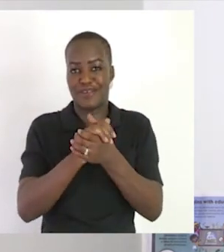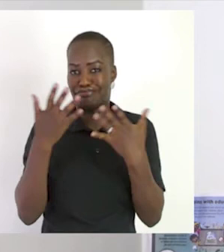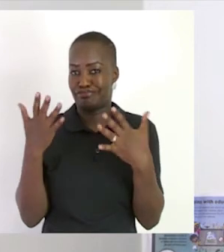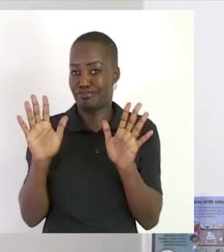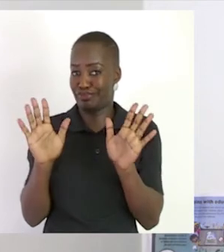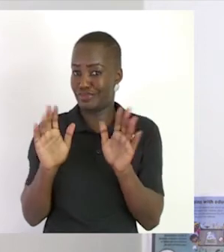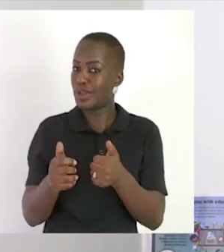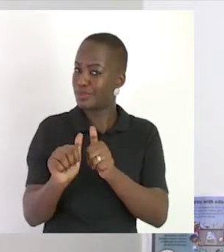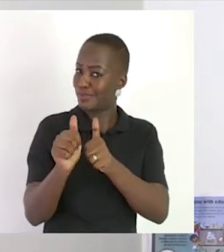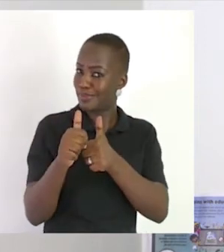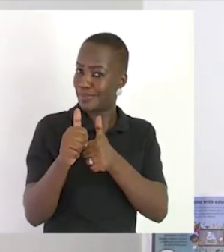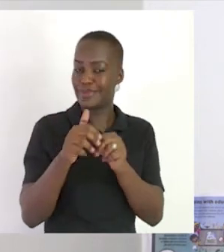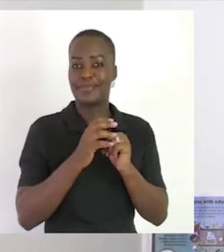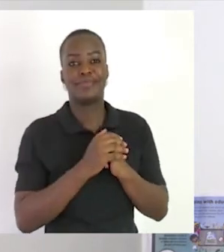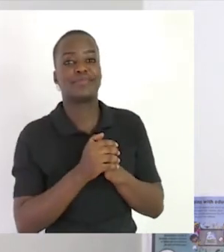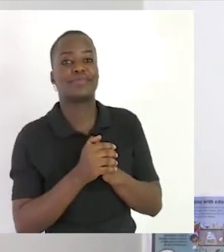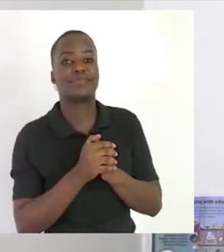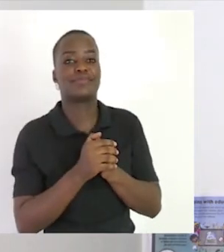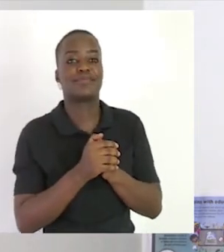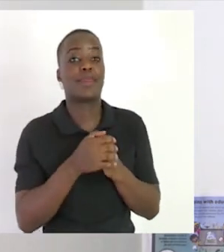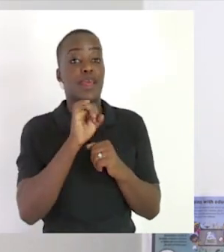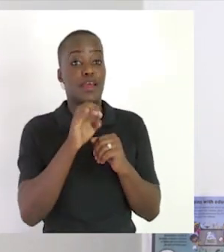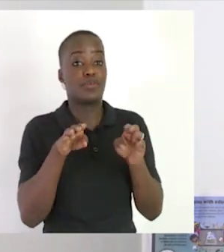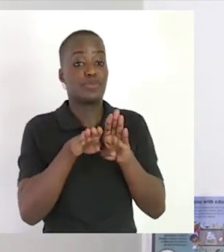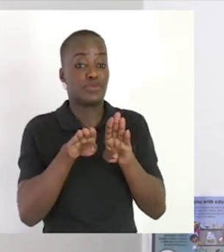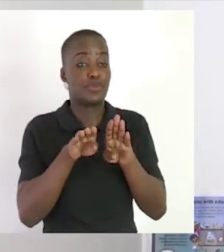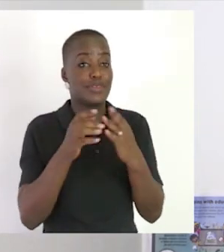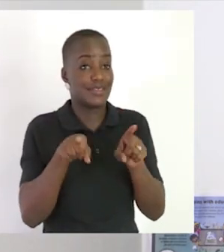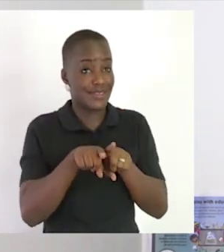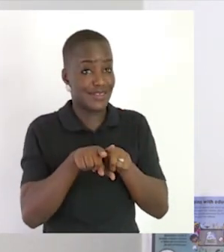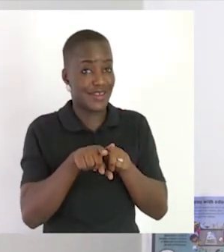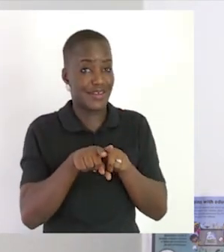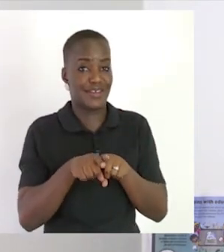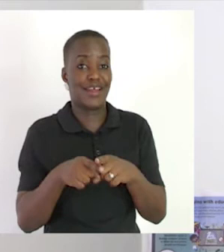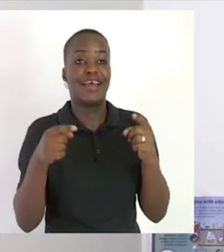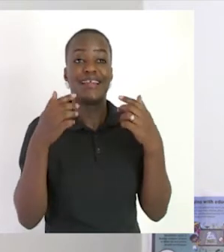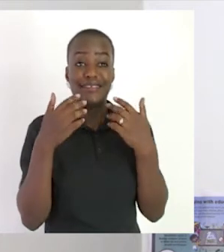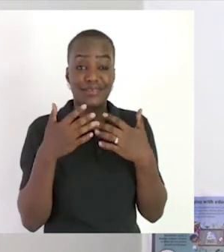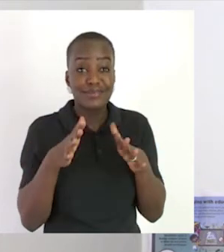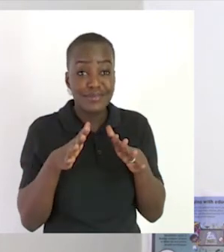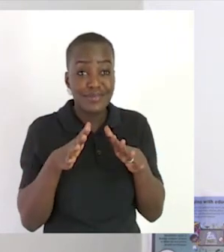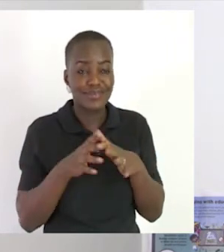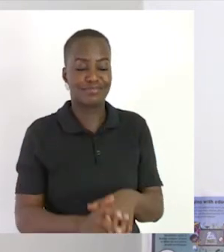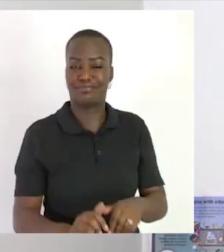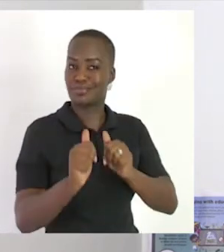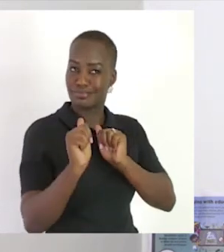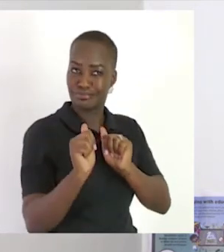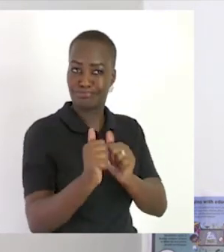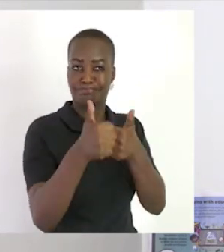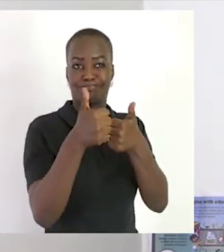and well done, my dear. If you have completed yours and done the same thing, well